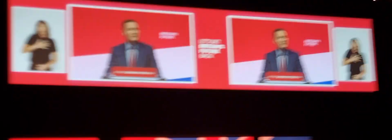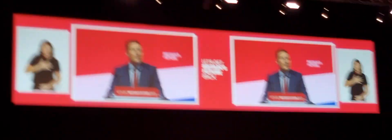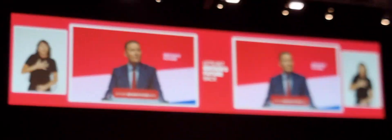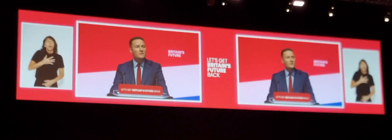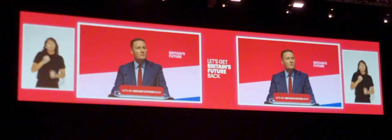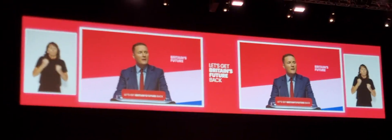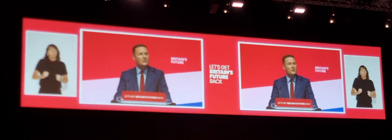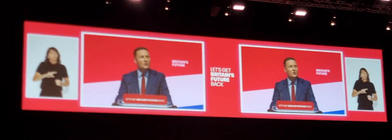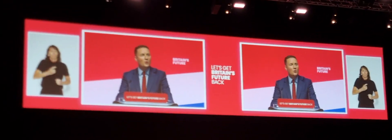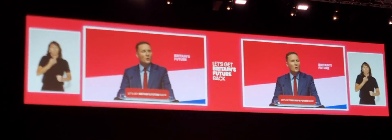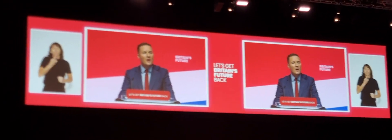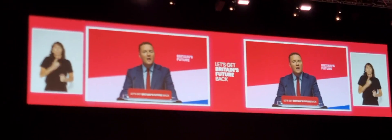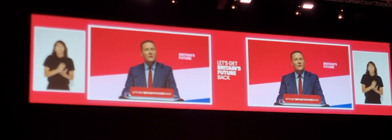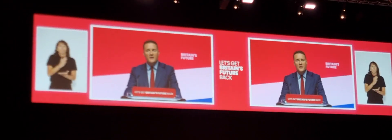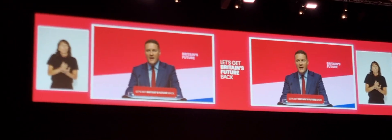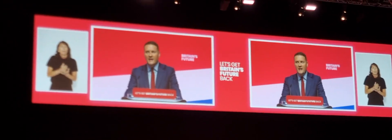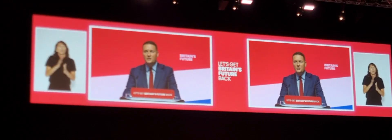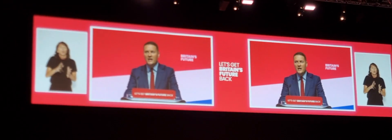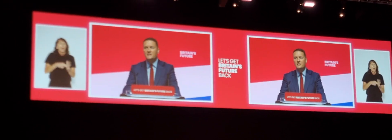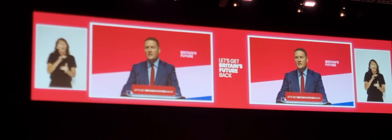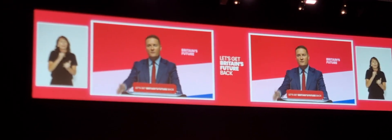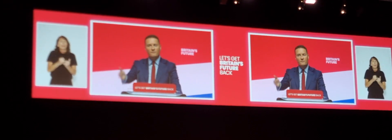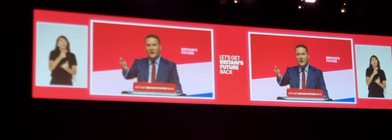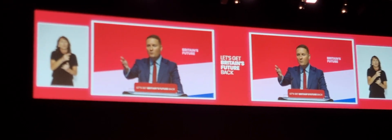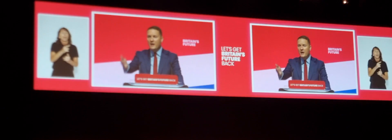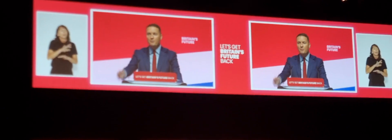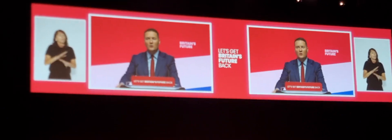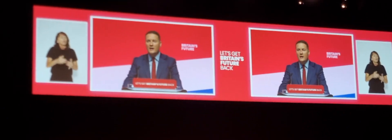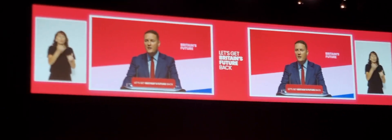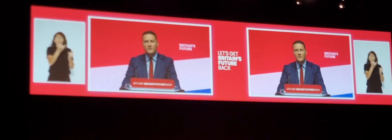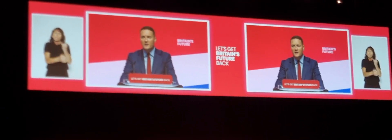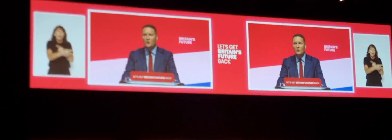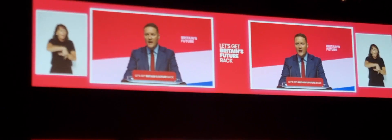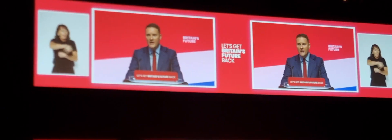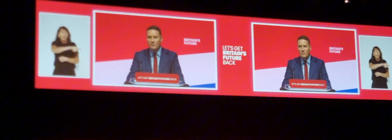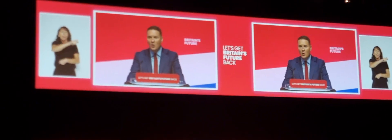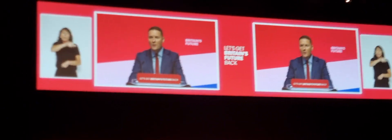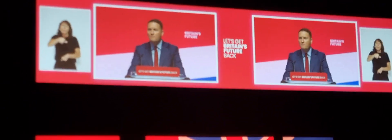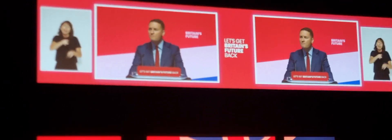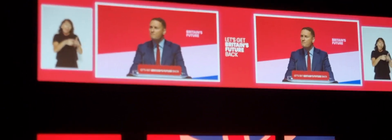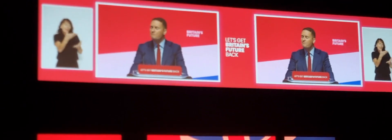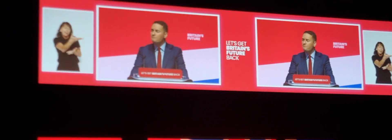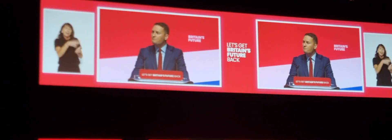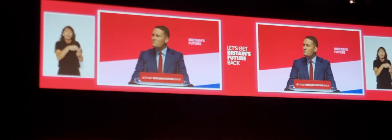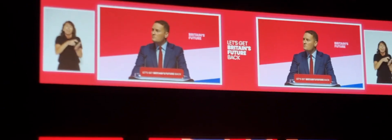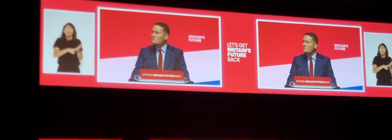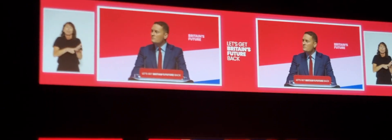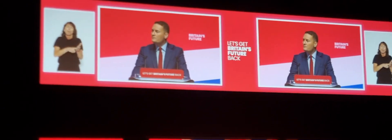I am determined to make sure that the NHS doesn't fail people like Nathaniel anymore.